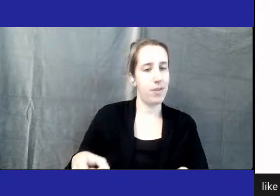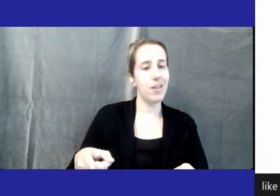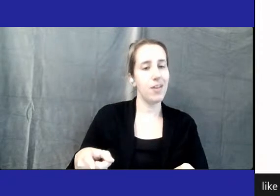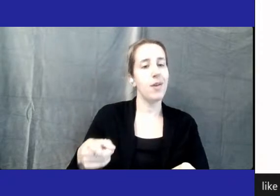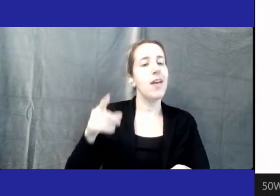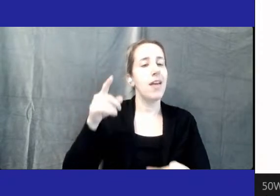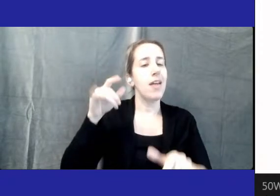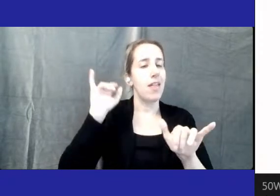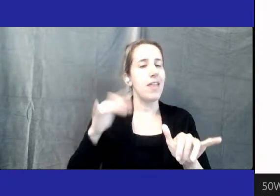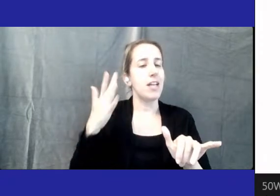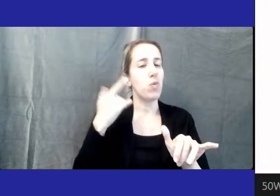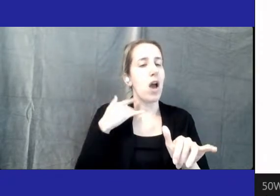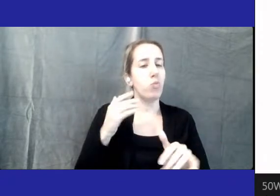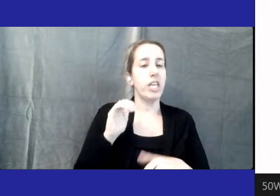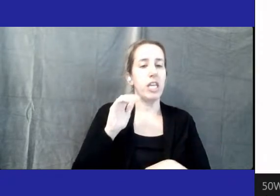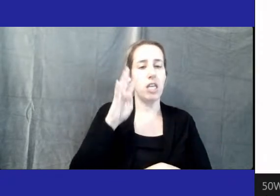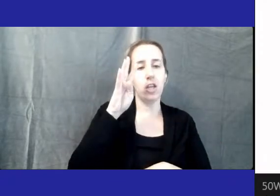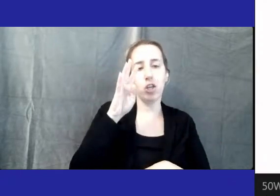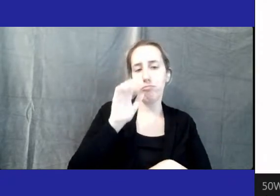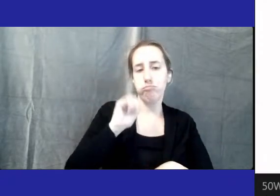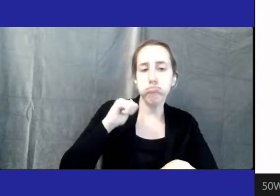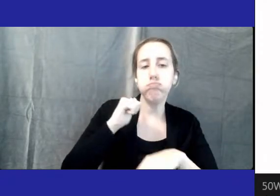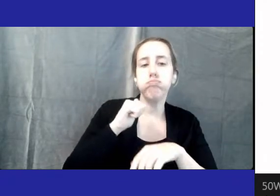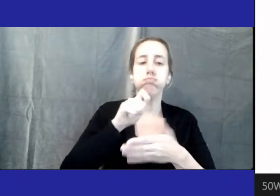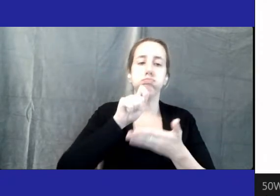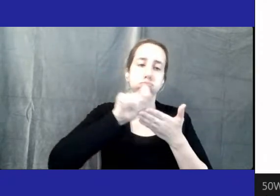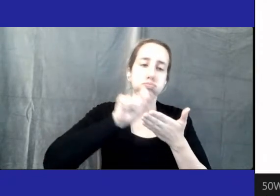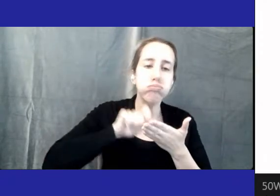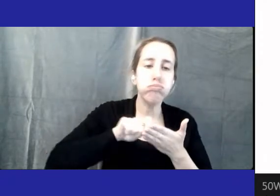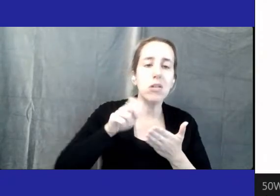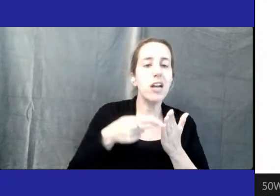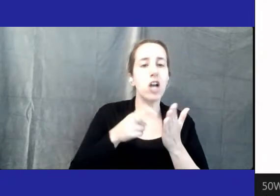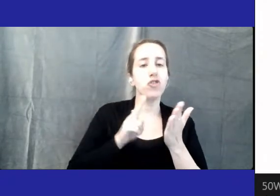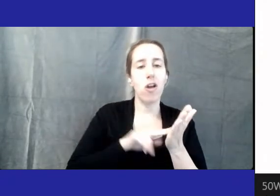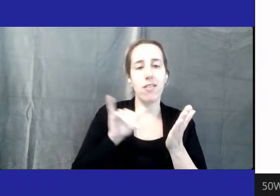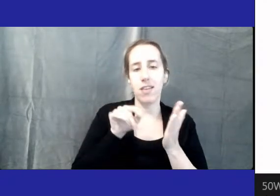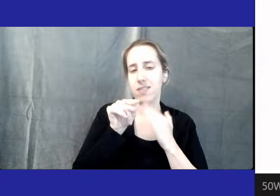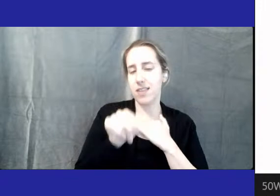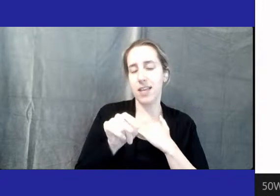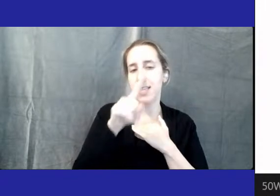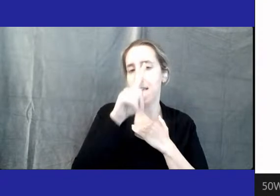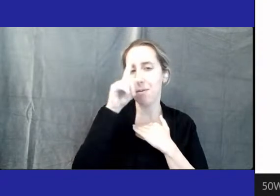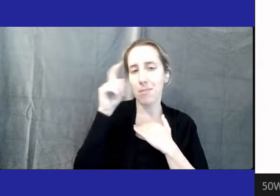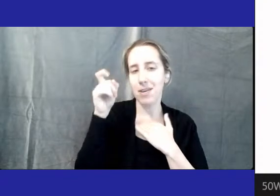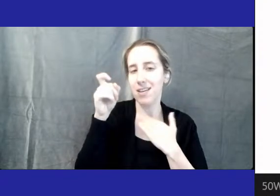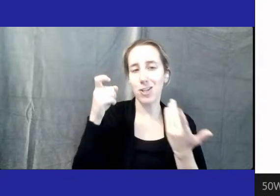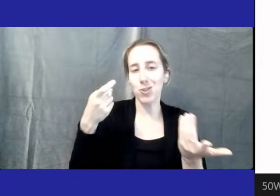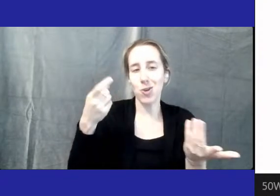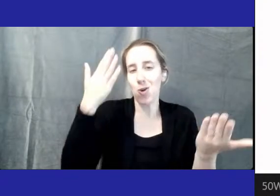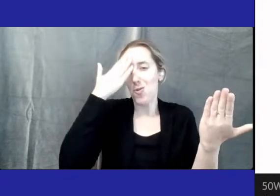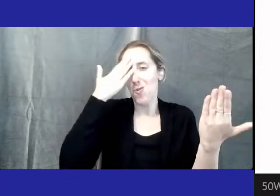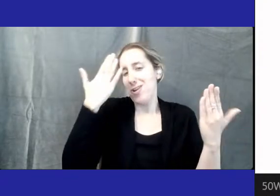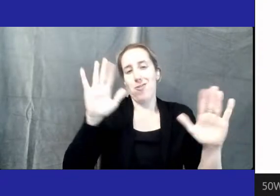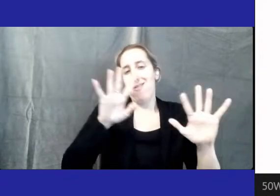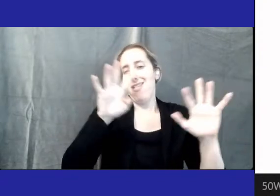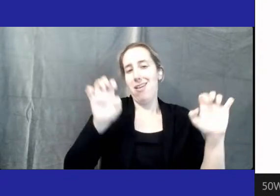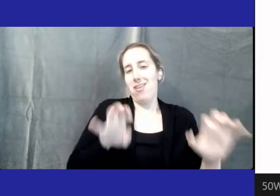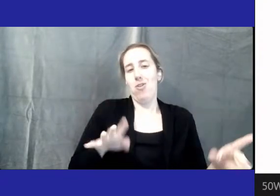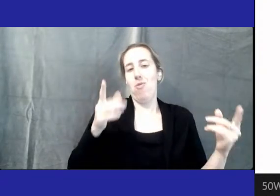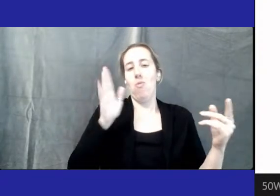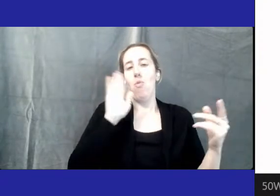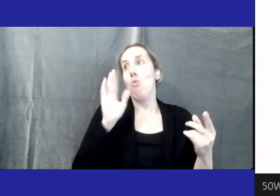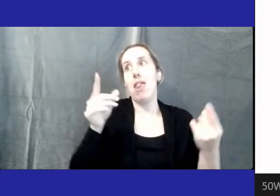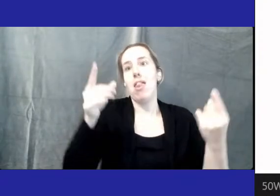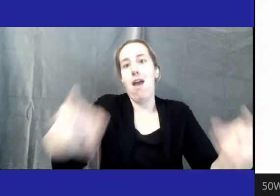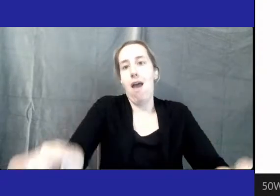Yeah. because by definition, you can't know what it is exactly you're planning. That's exactly correct. I mean, a